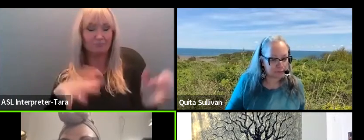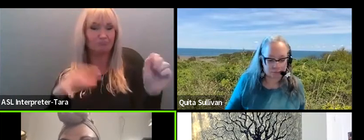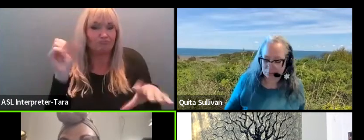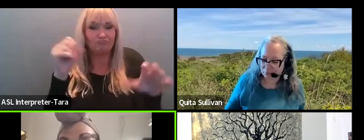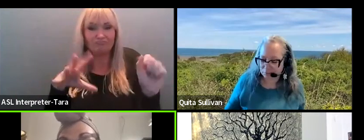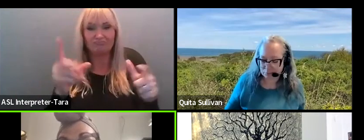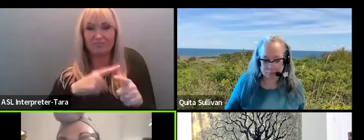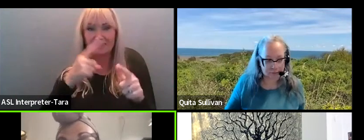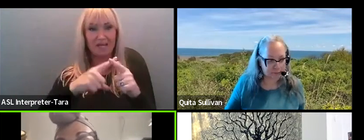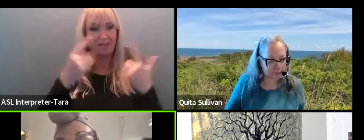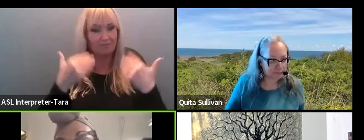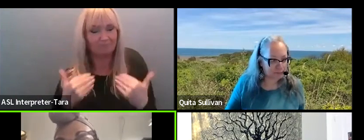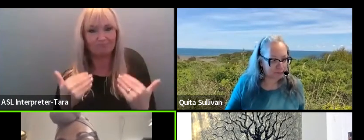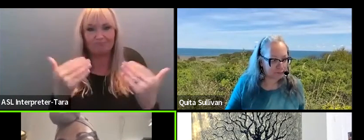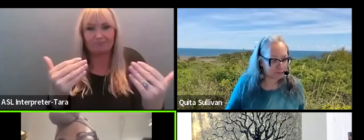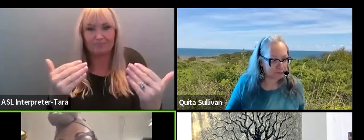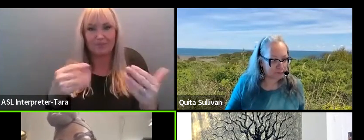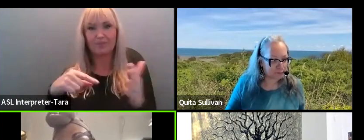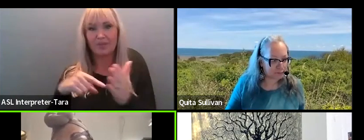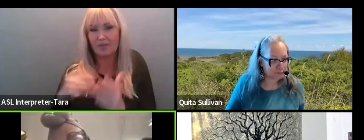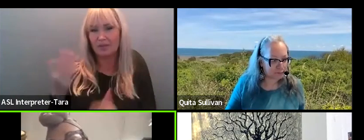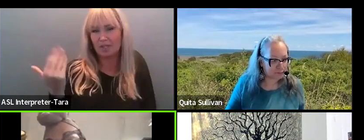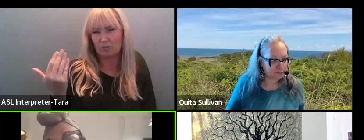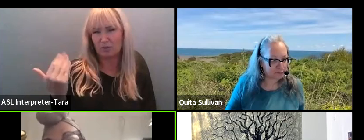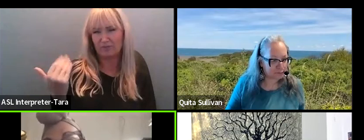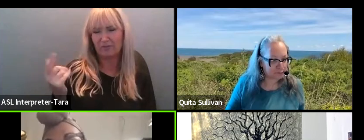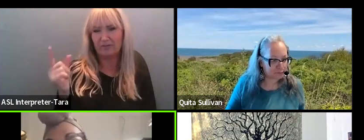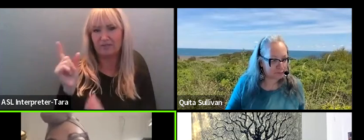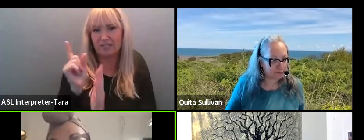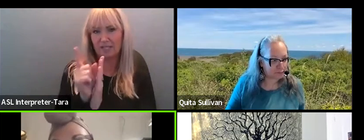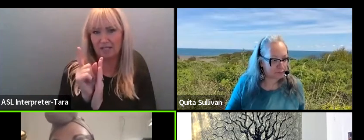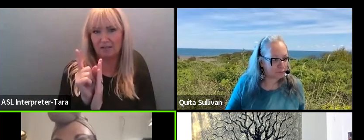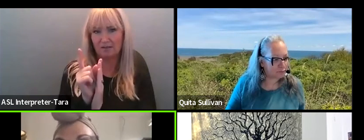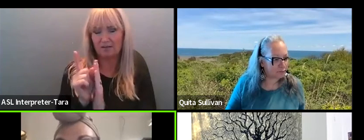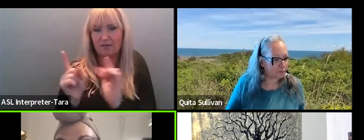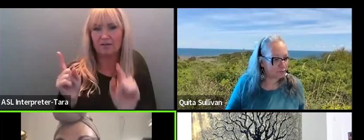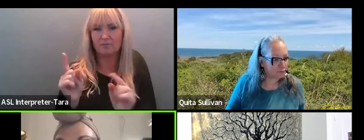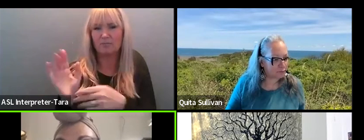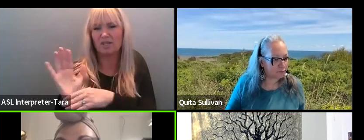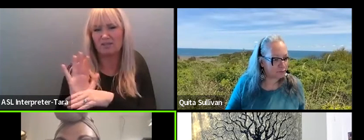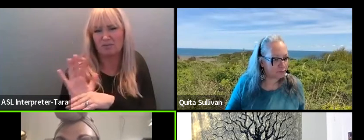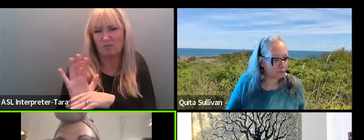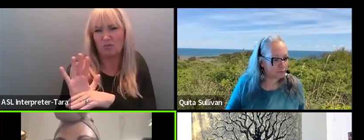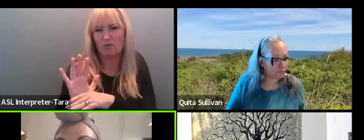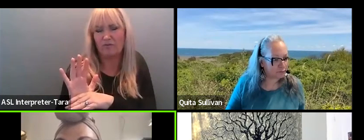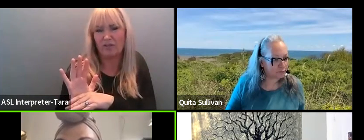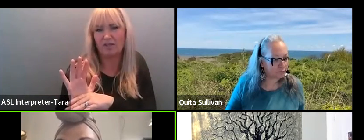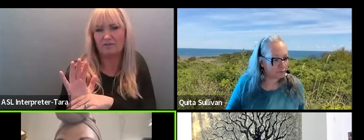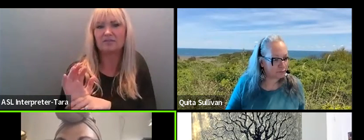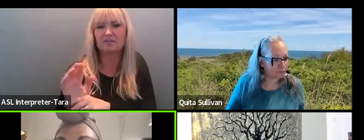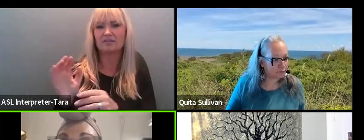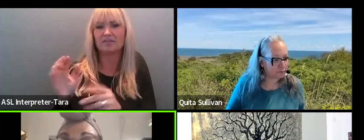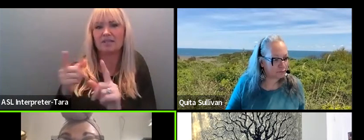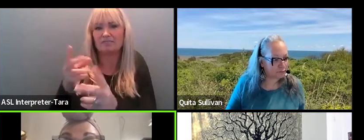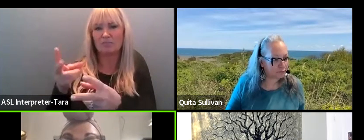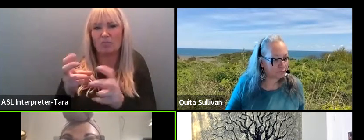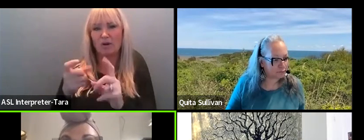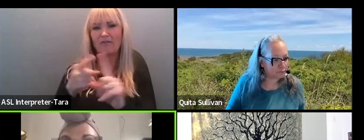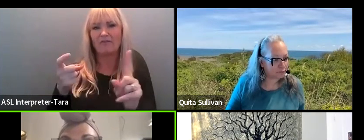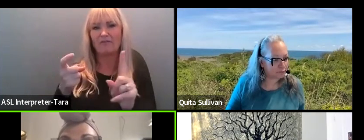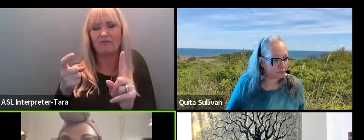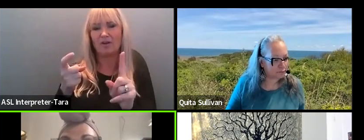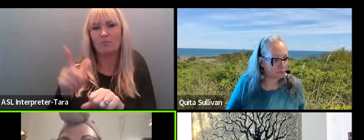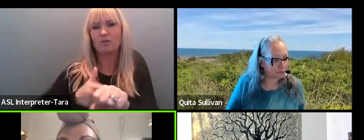of, this was a 15-minute excerpt of a larger film that was about 40 minutes. And so I